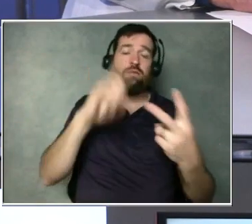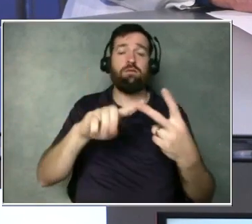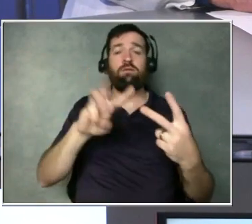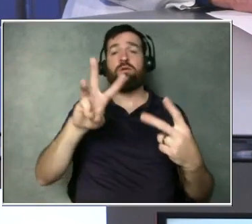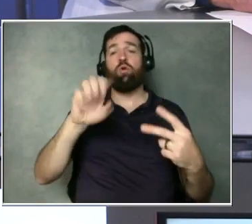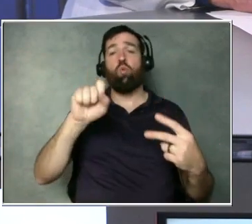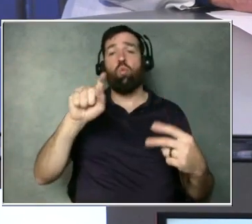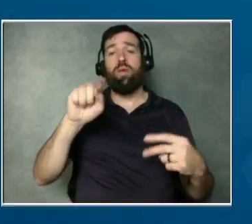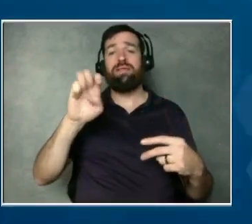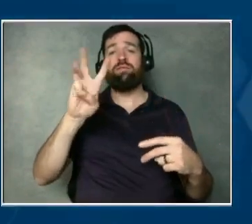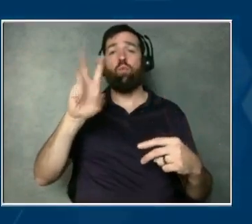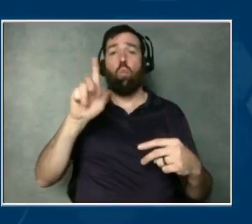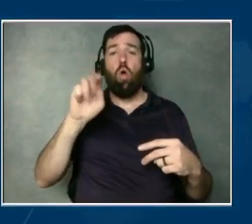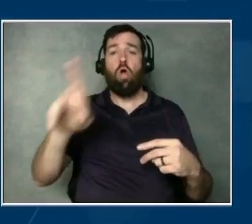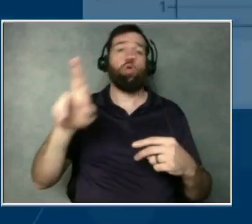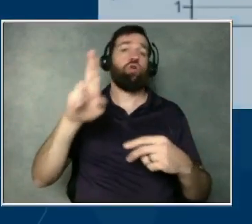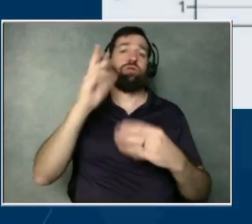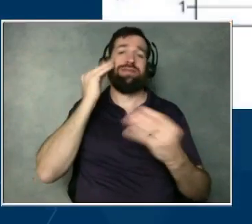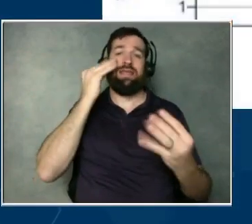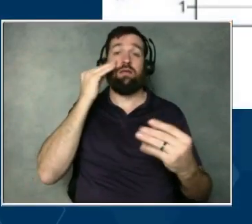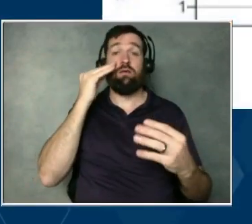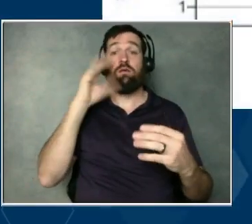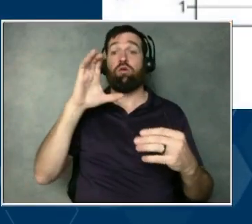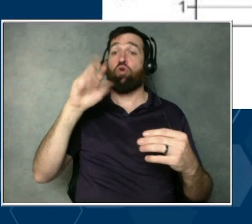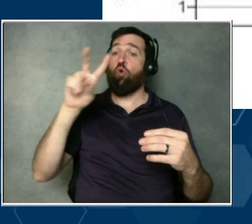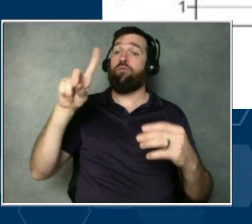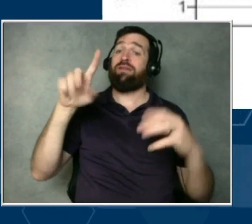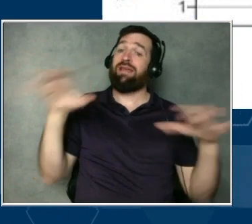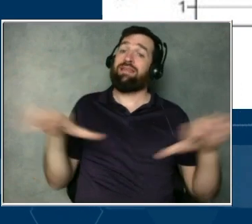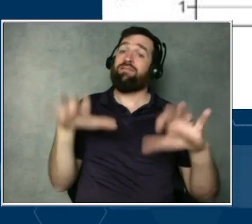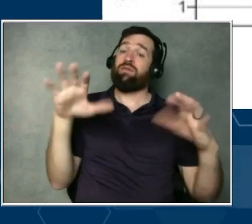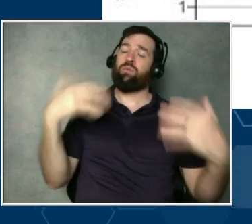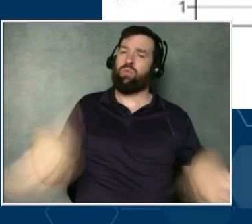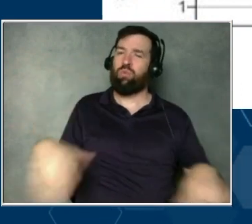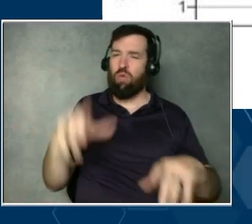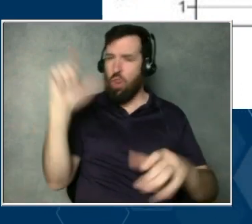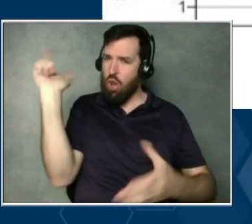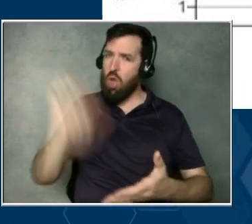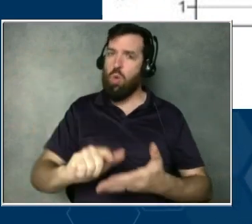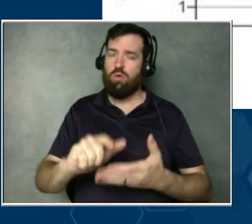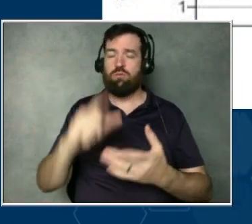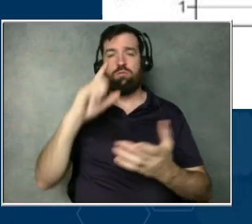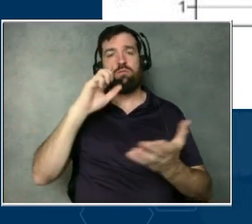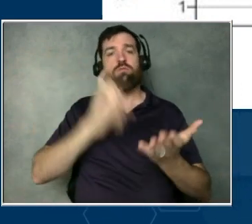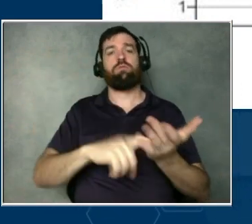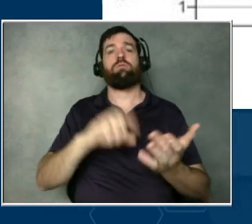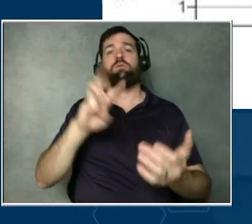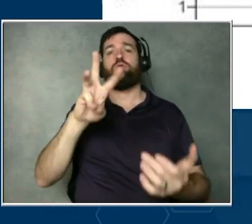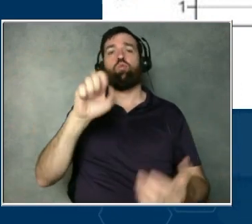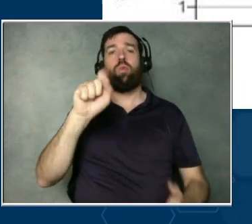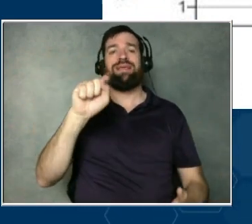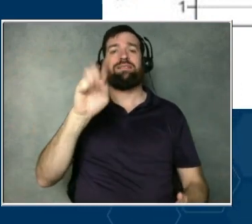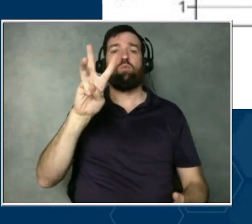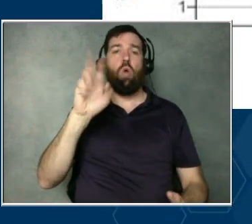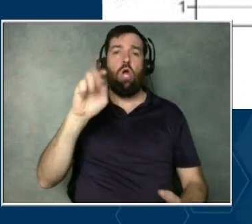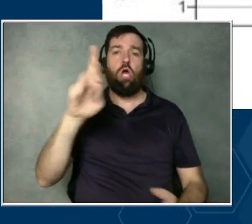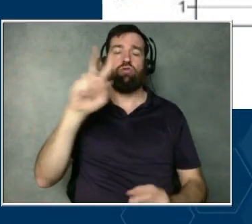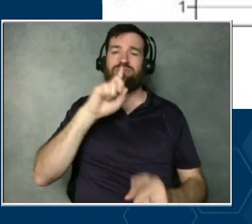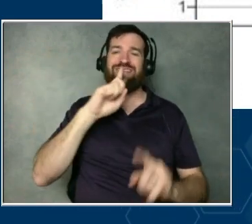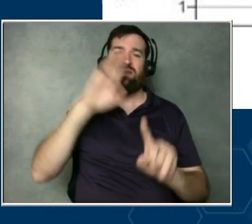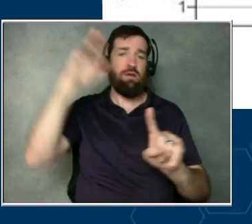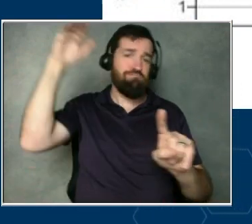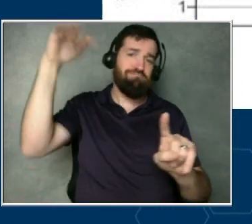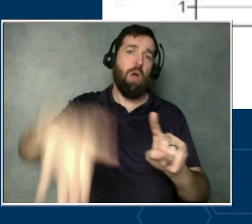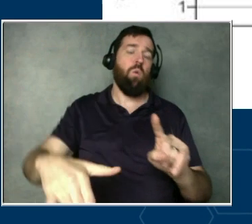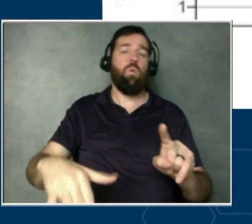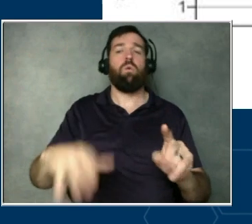COVID activity is indeed very, very low. If you can see this wastewater activity, it's really dropped off significantly, and that's often been a